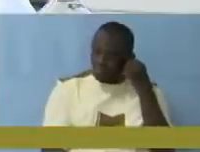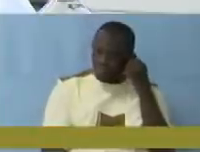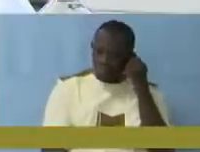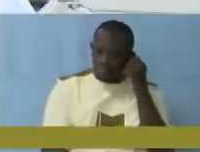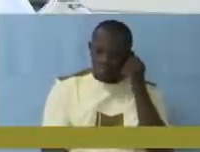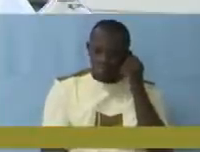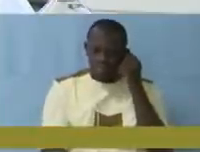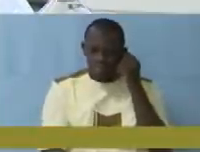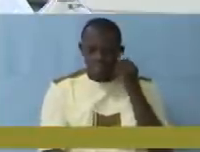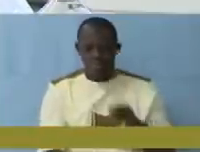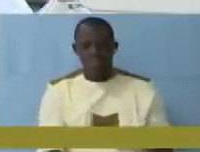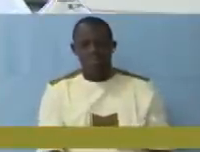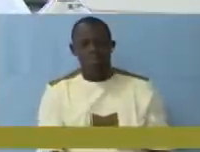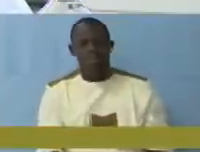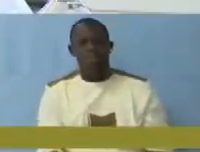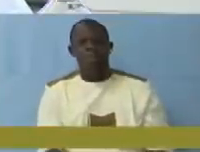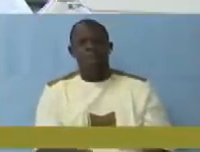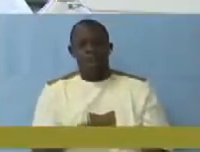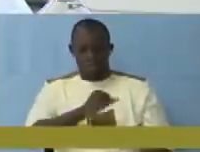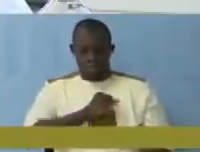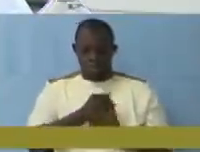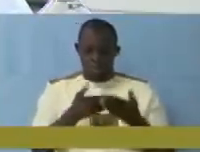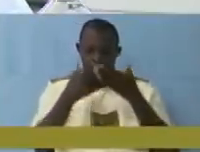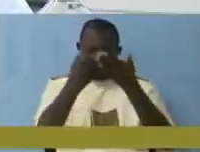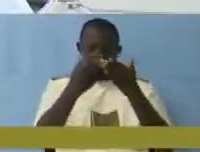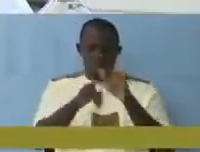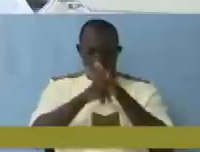give you an example. I said, if it is my department,